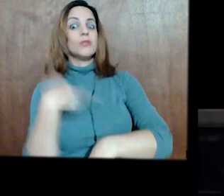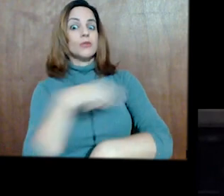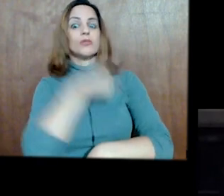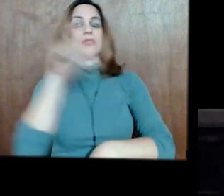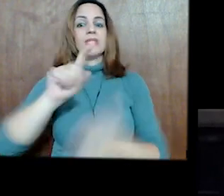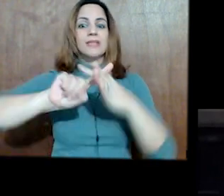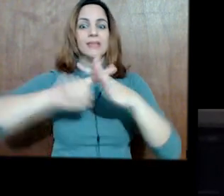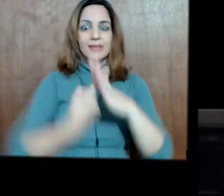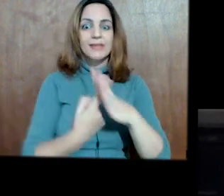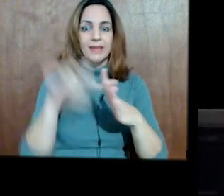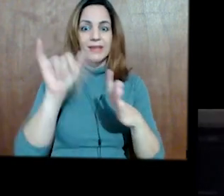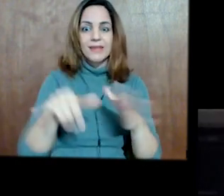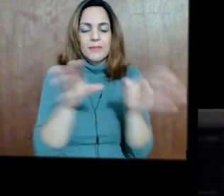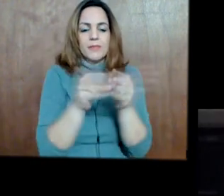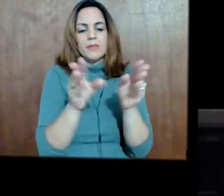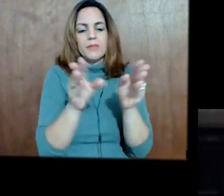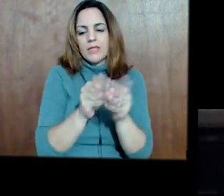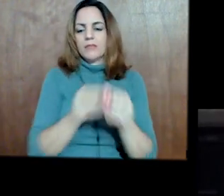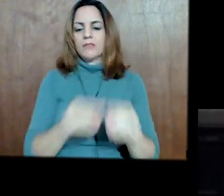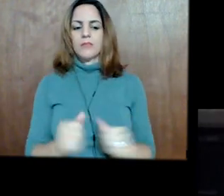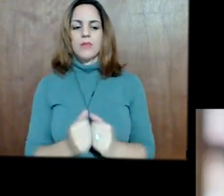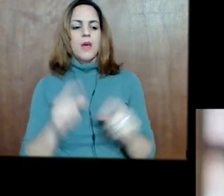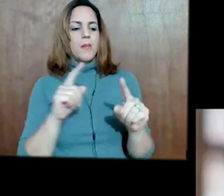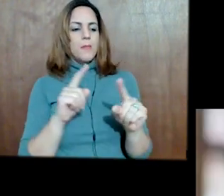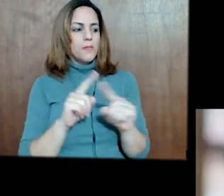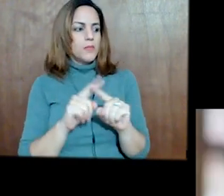So the action starts.